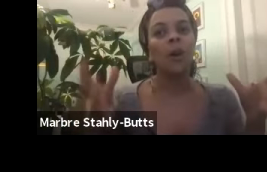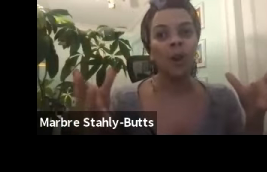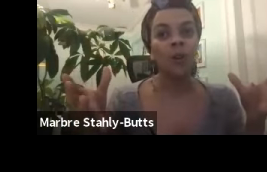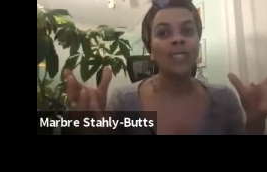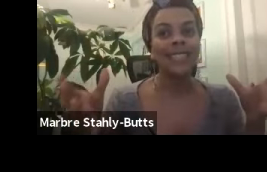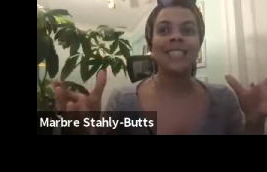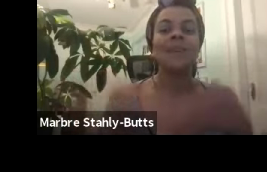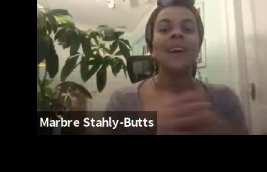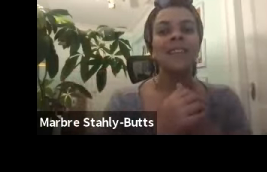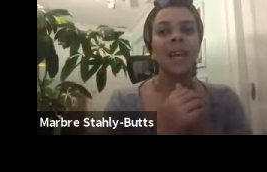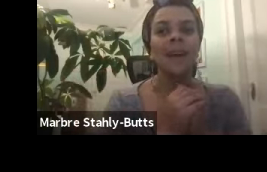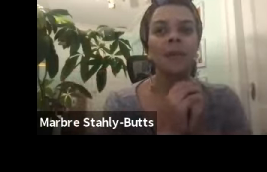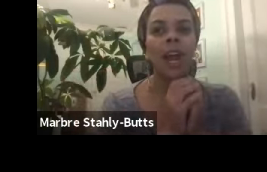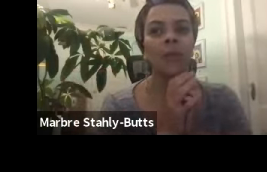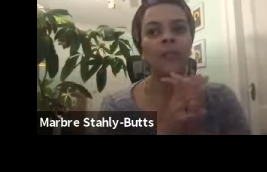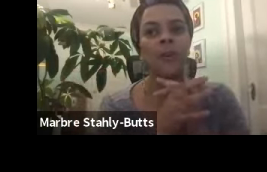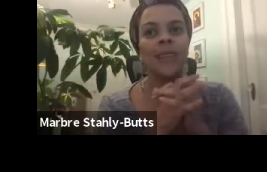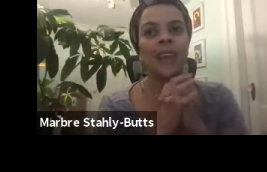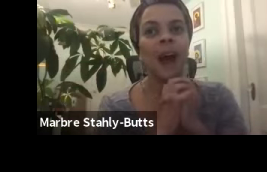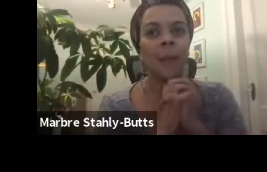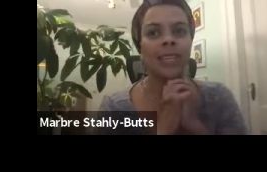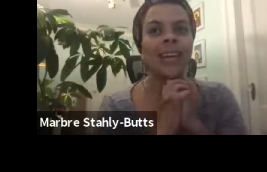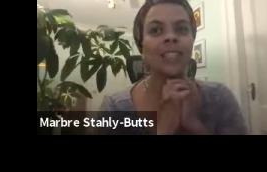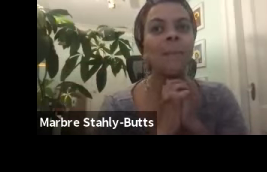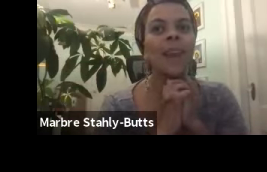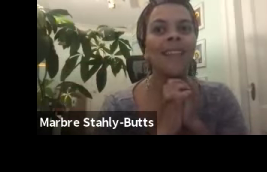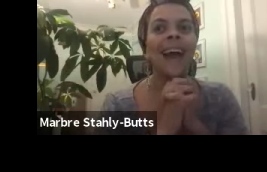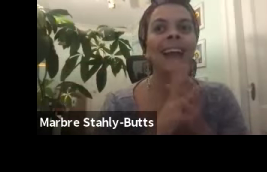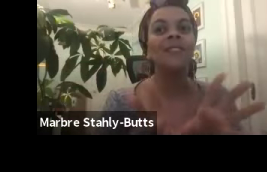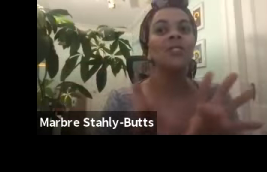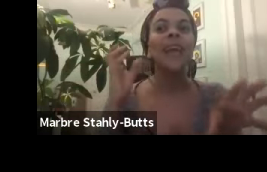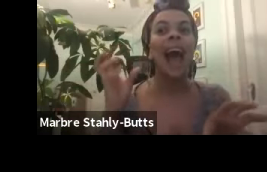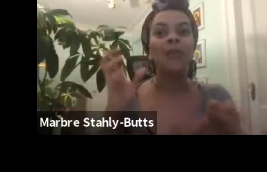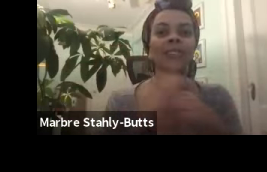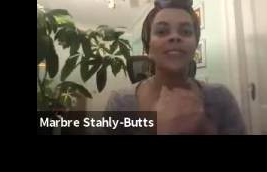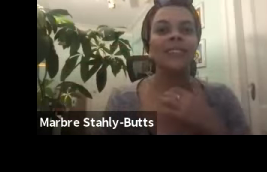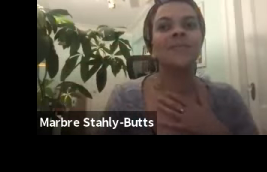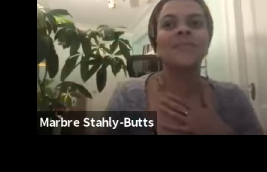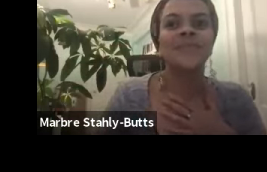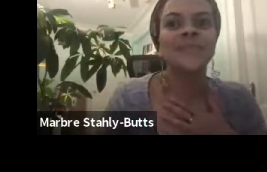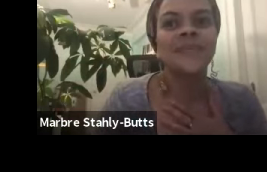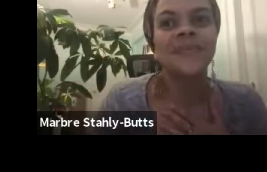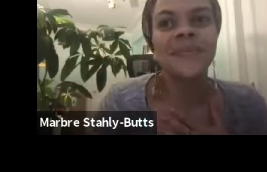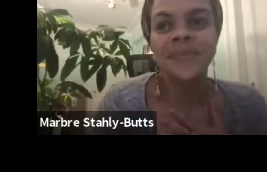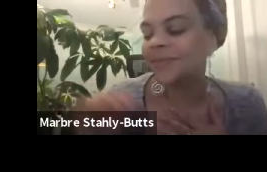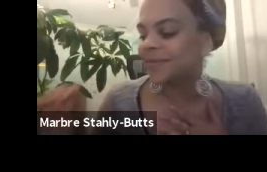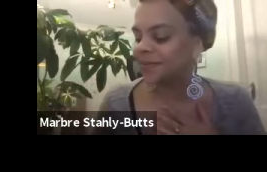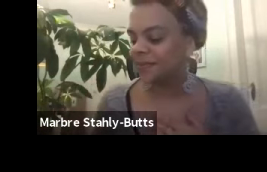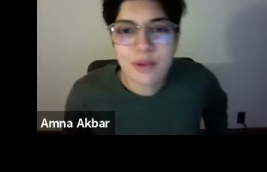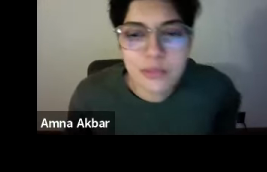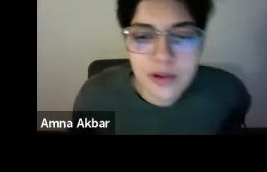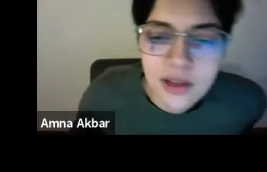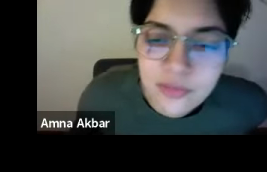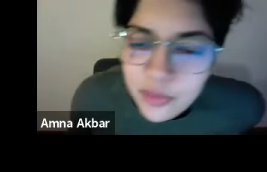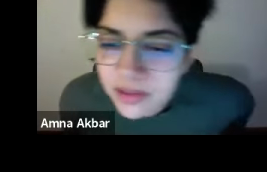transform our whole system to think about democratic reforms. And I think Amna's going to touch a bit on that, kind of zooming out. Yeah,